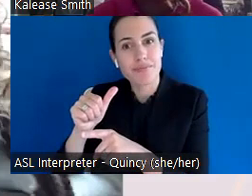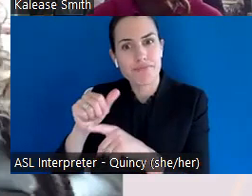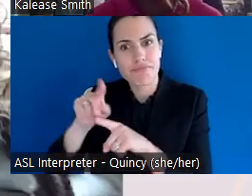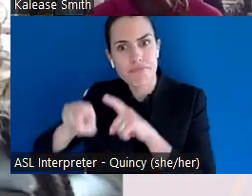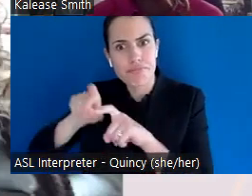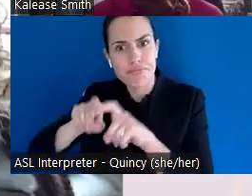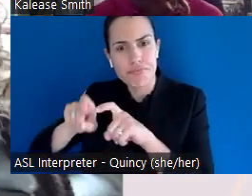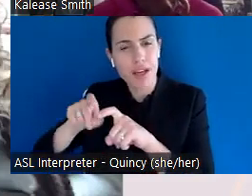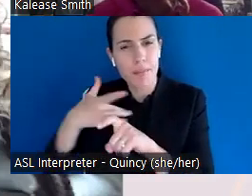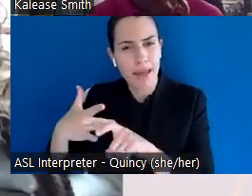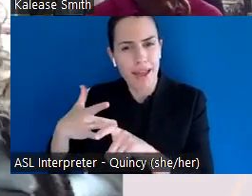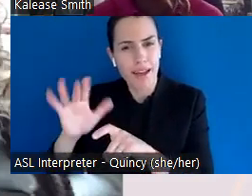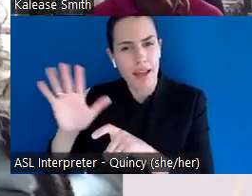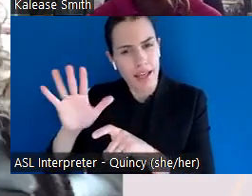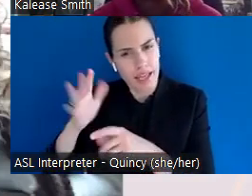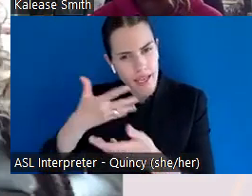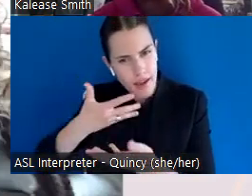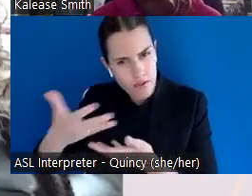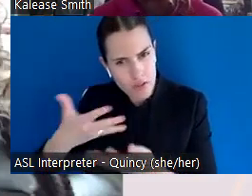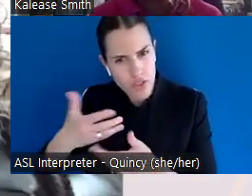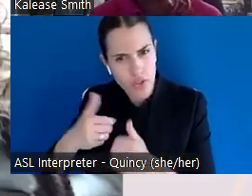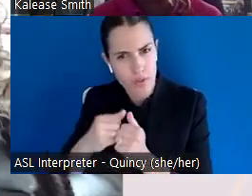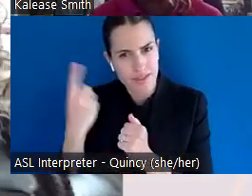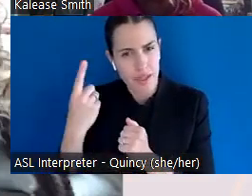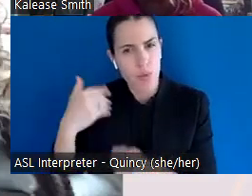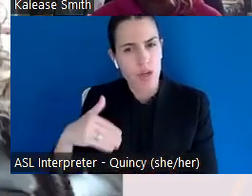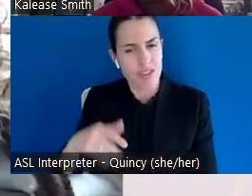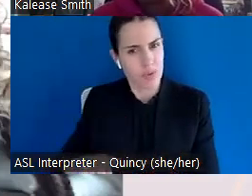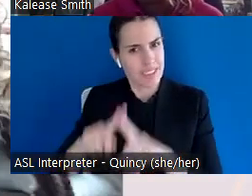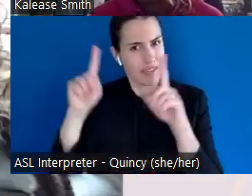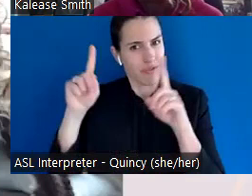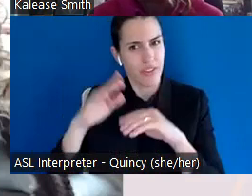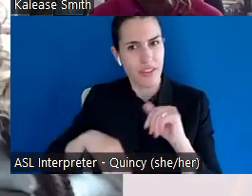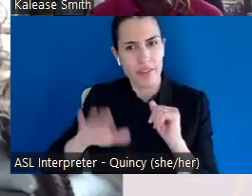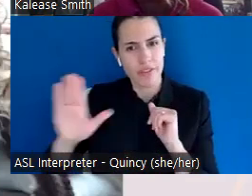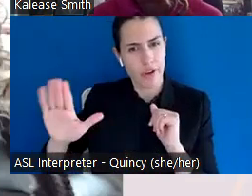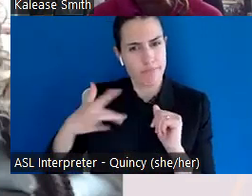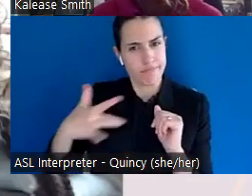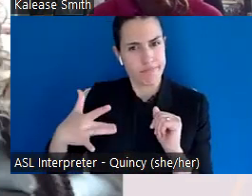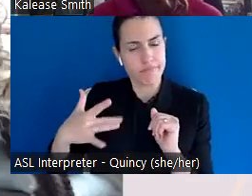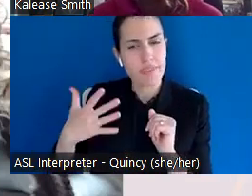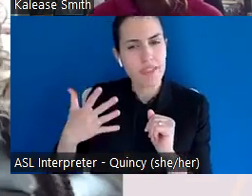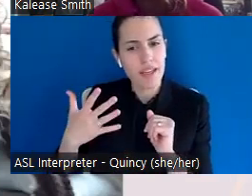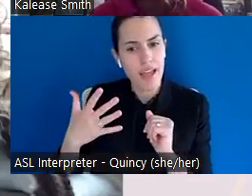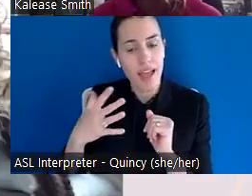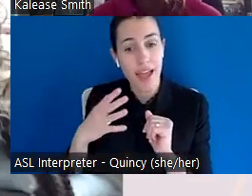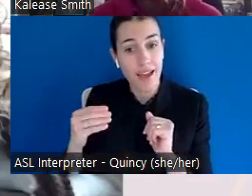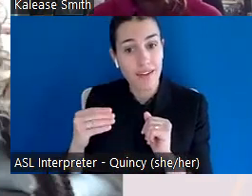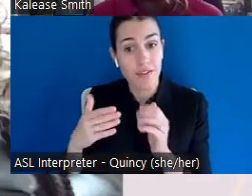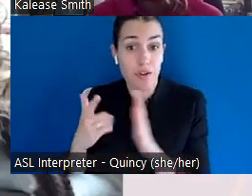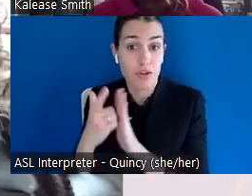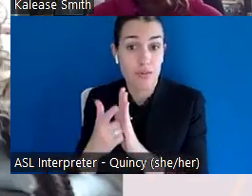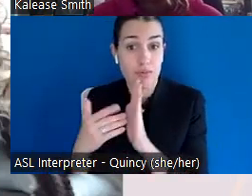interrogation, it's an interview, it's a conversation with somebody. So it's totally different for them, and also for